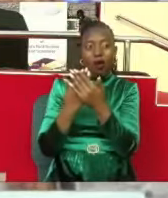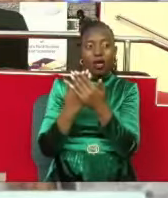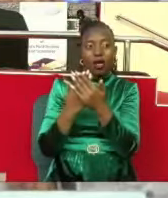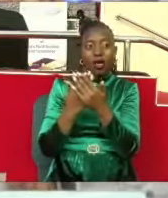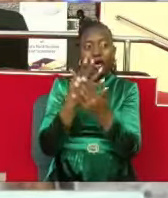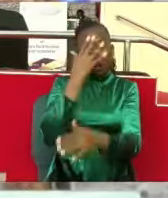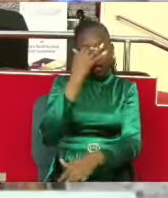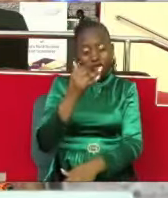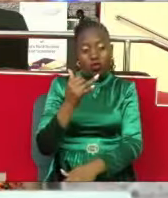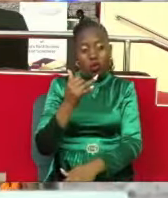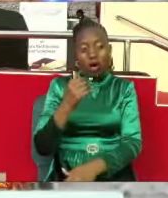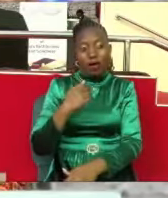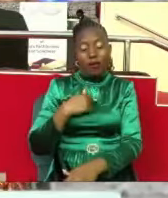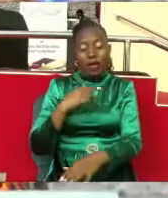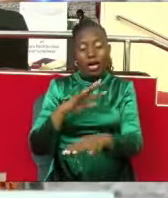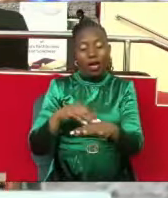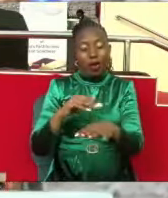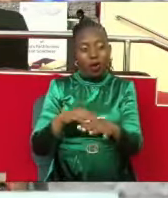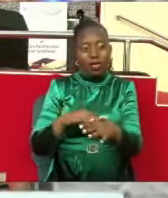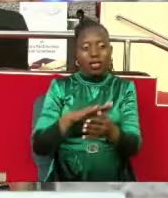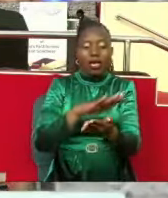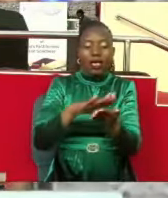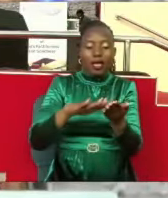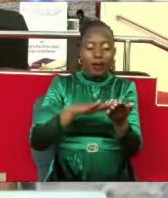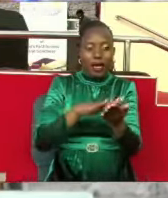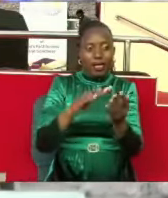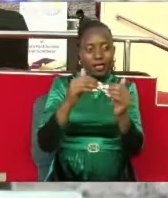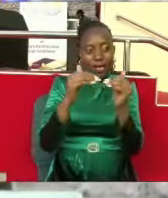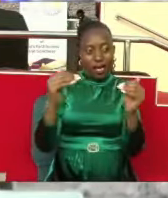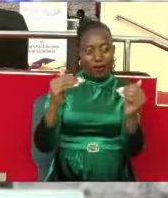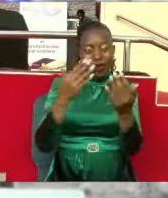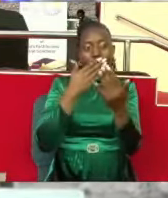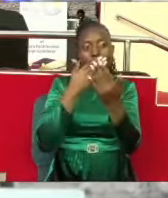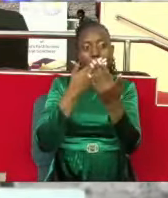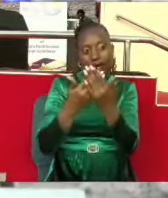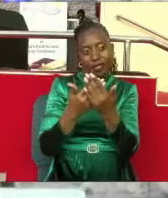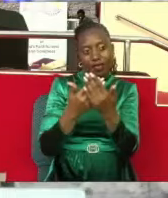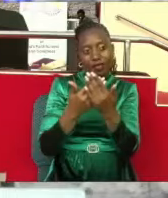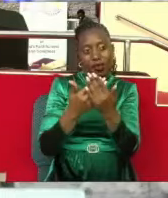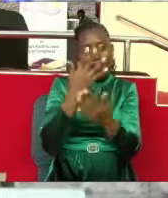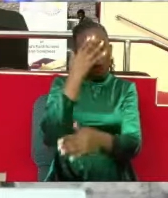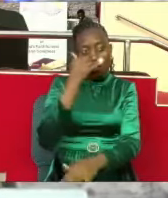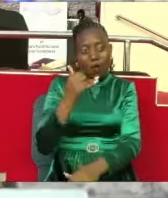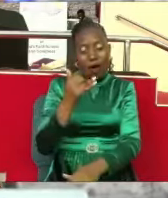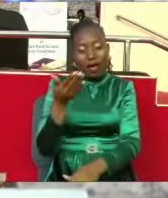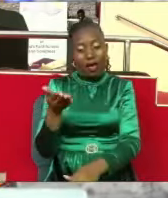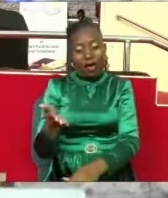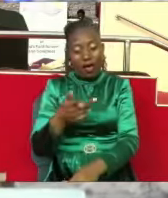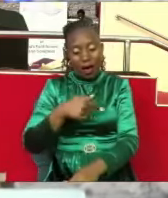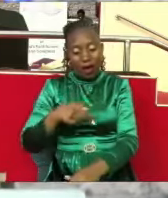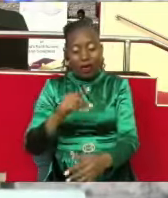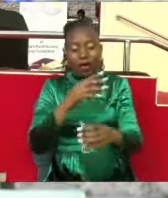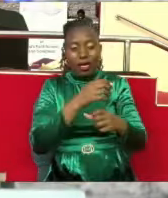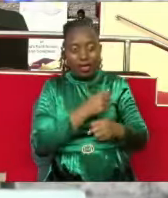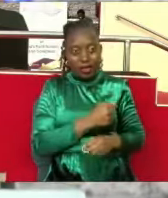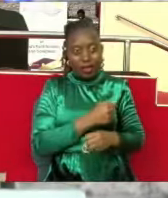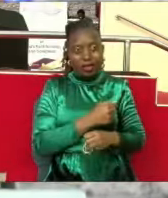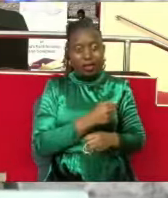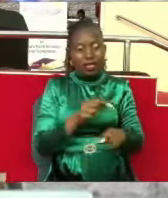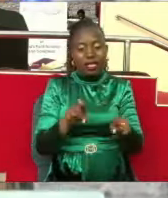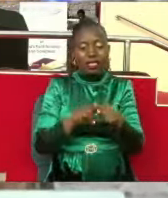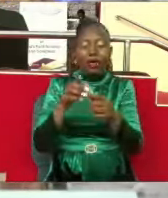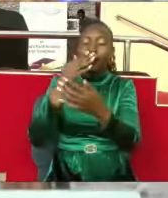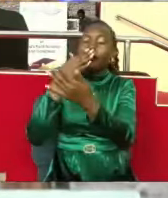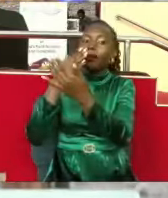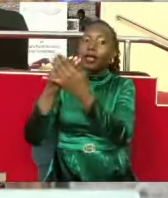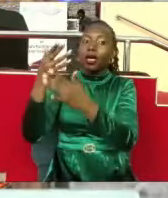the basic level of gratitude. Hiyo ni kiwango cha kawaida tu cha shukrani. Because here we are trusting and thanking God for what we can see with